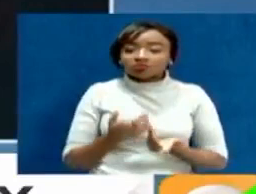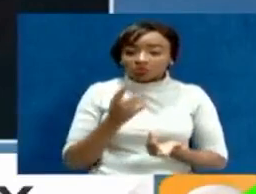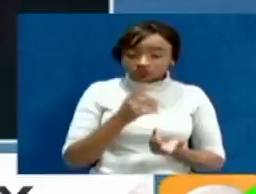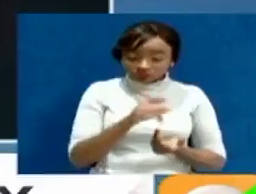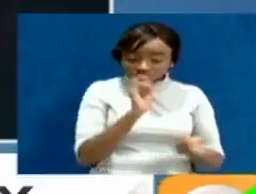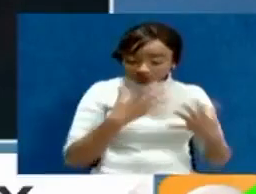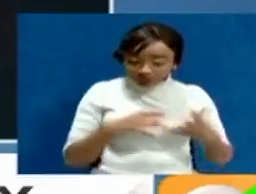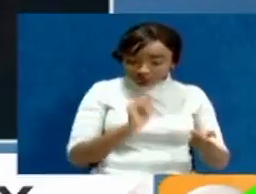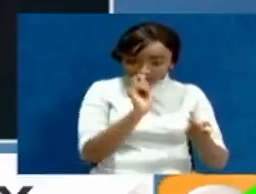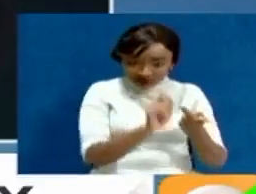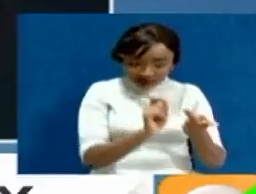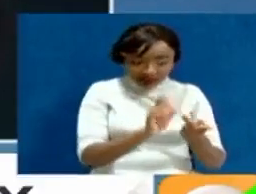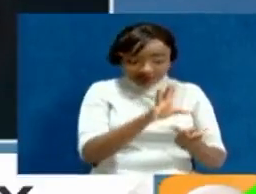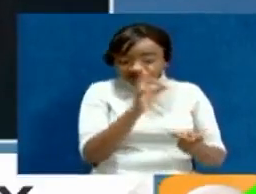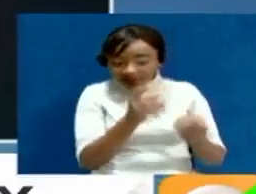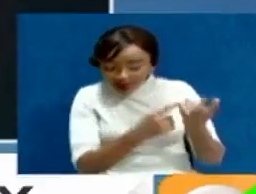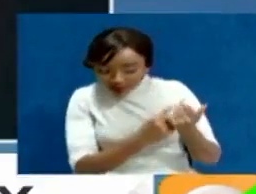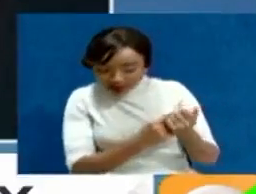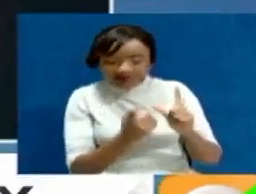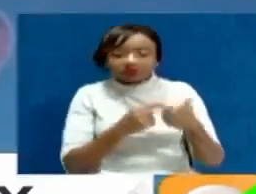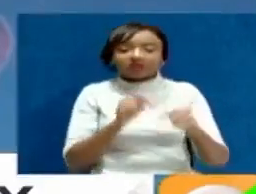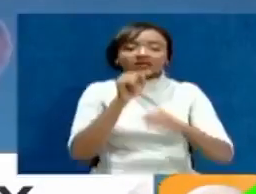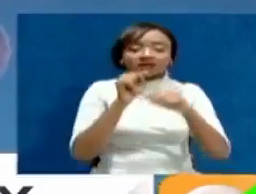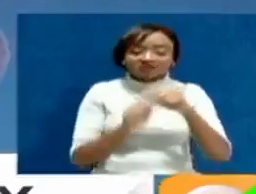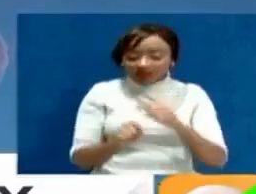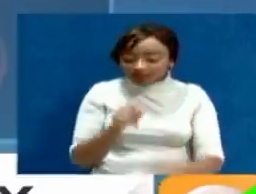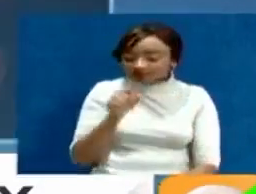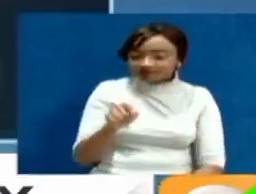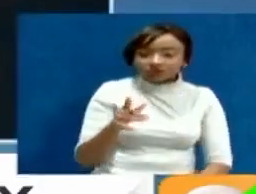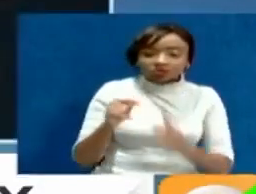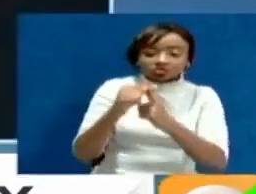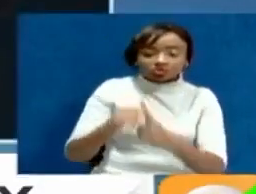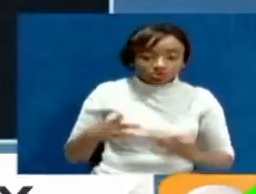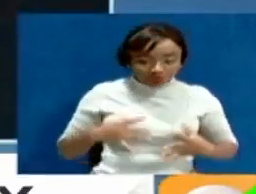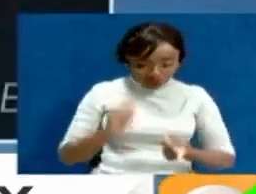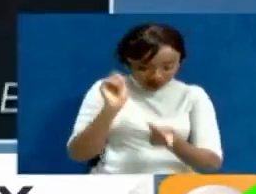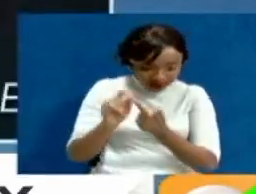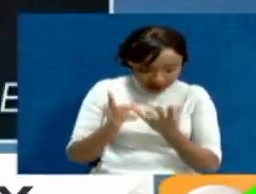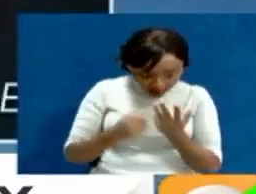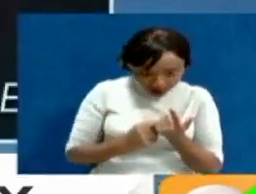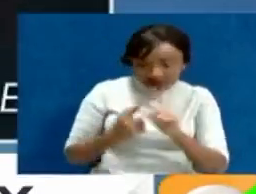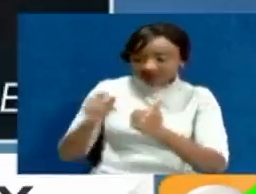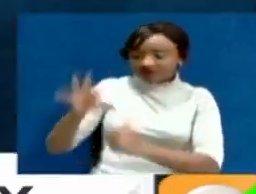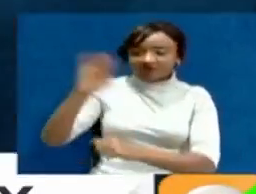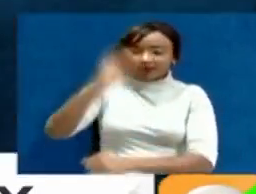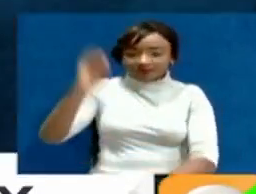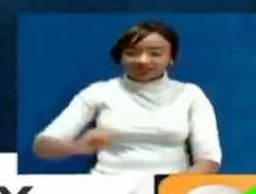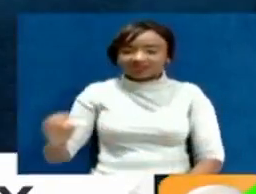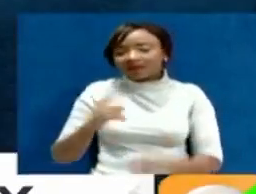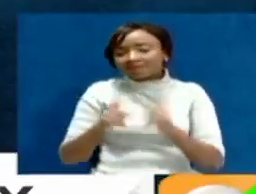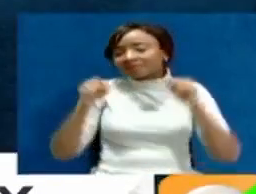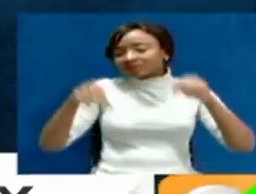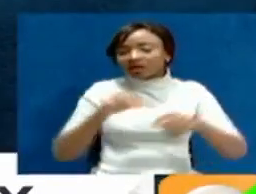positive, presented as a percentage. You divide the number of positive tests with the total number of tests. But what is the